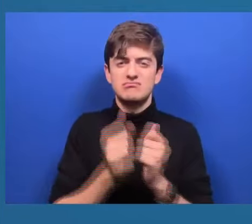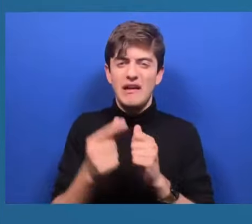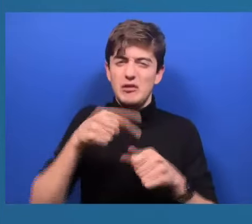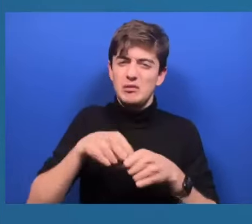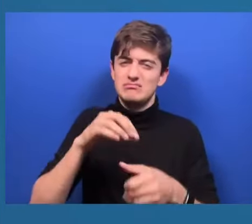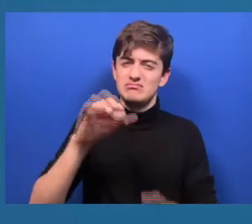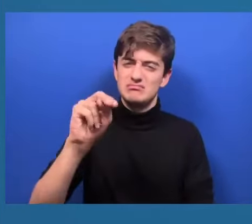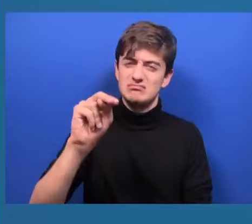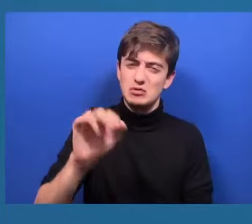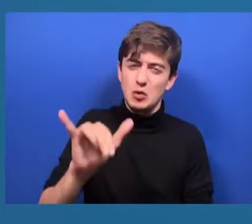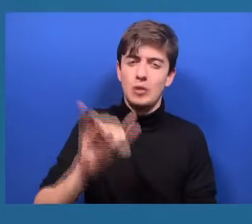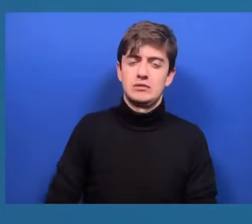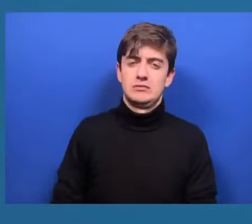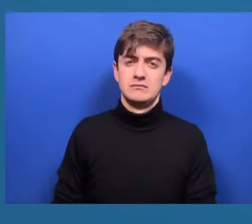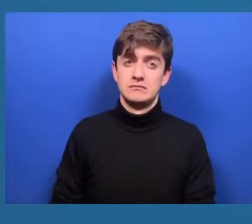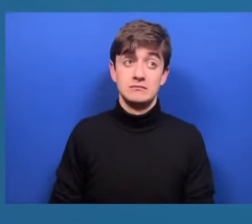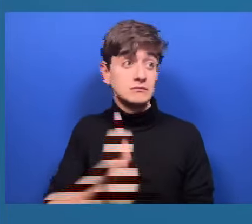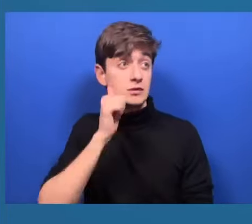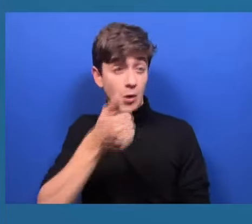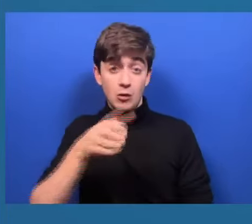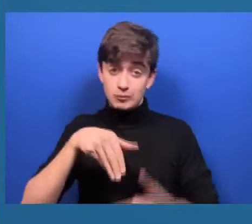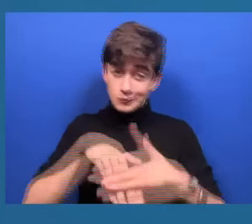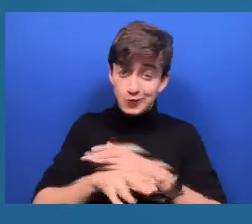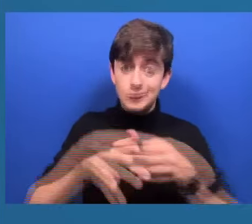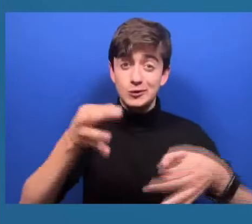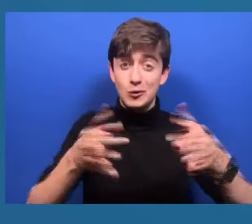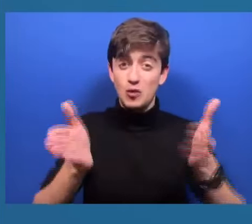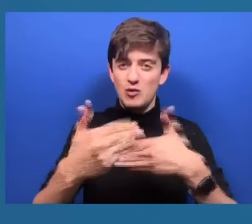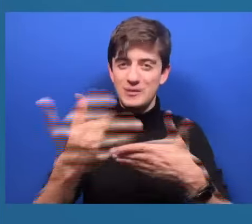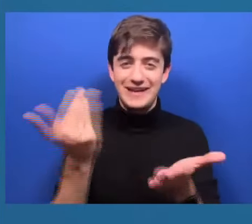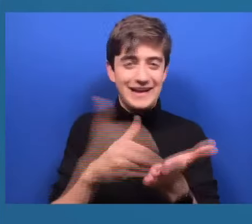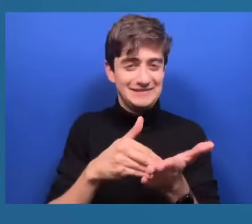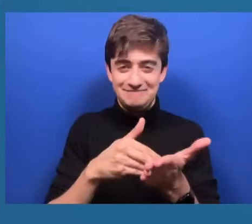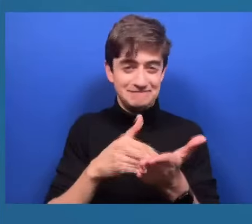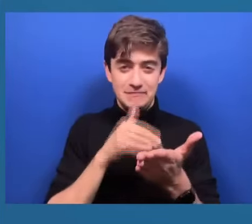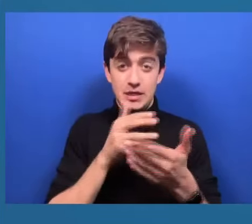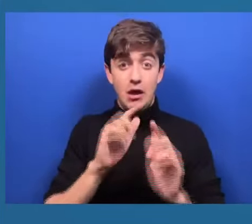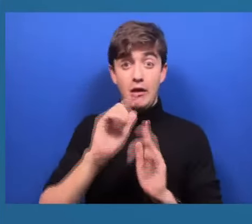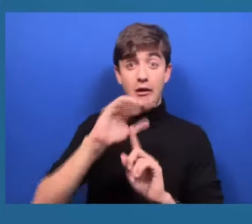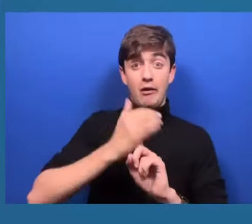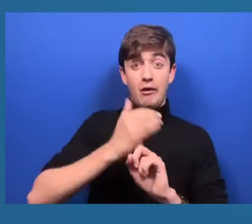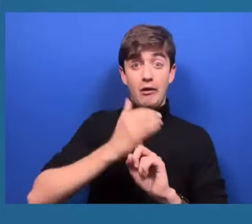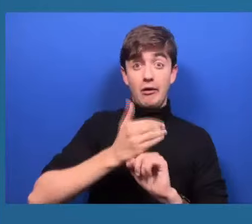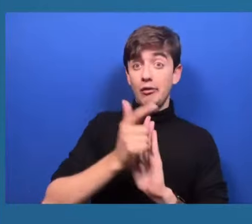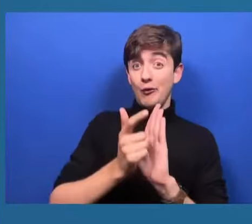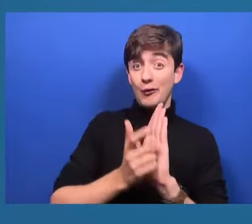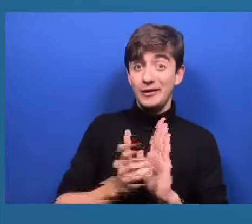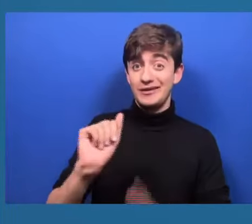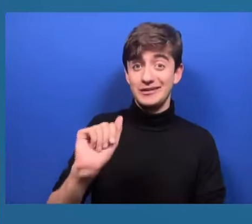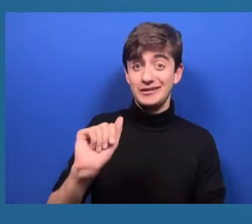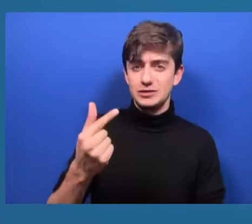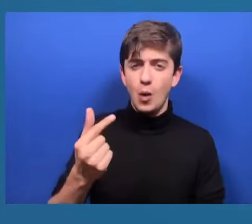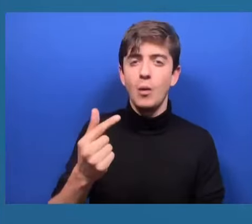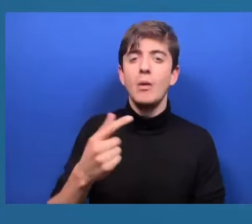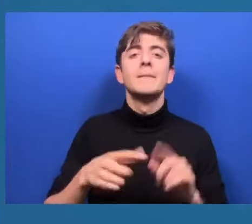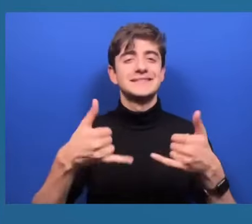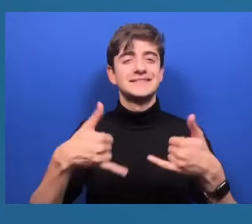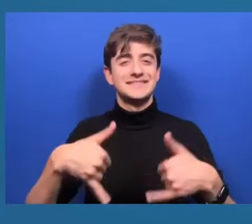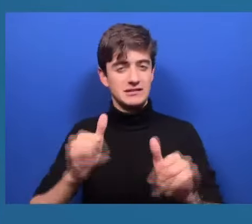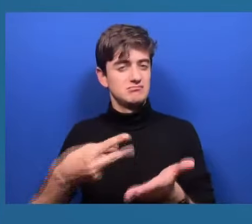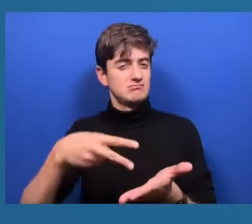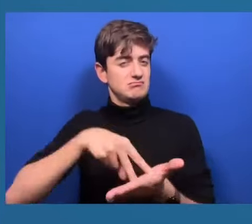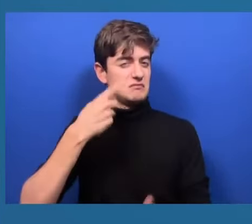tomorrow she is going into a courtroom. But she's once again standing up for us. She is standing up